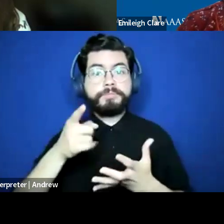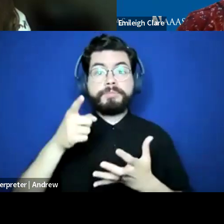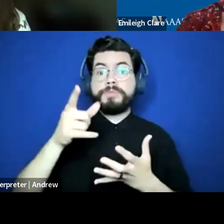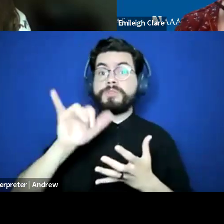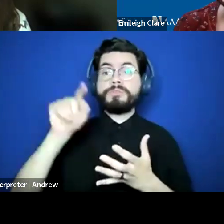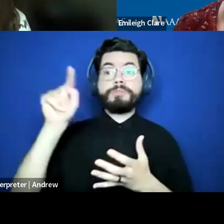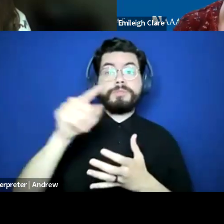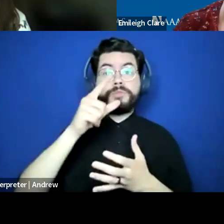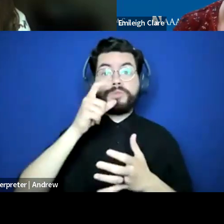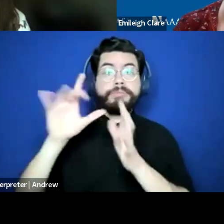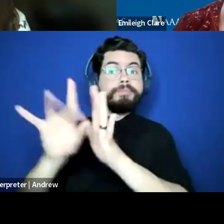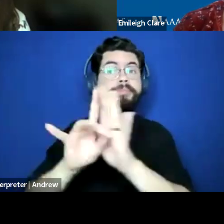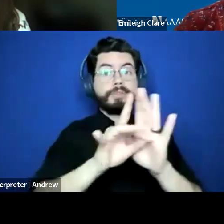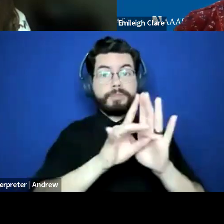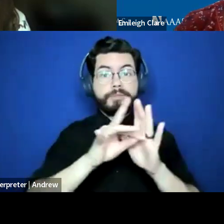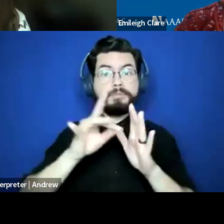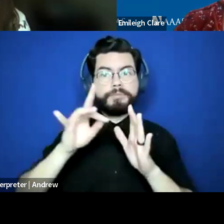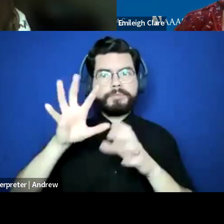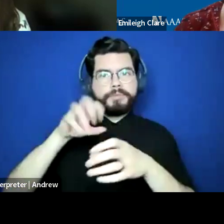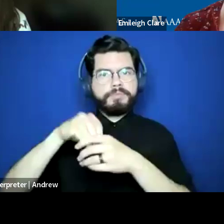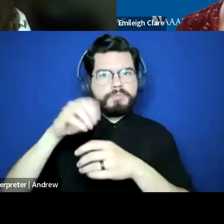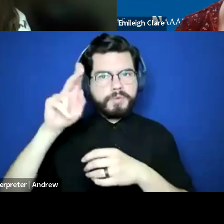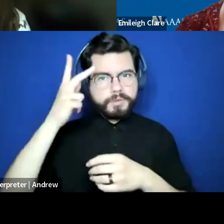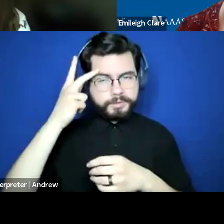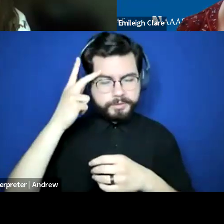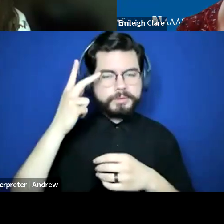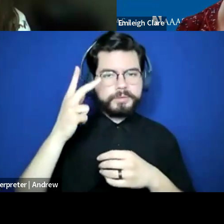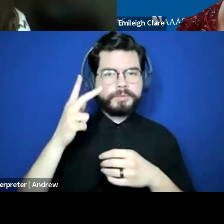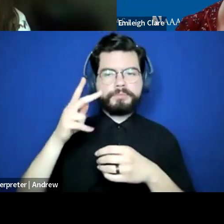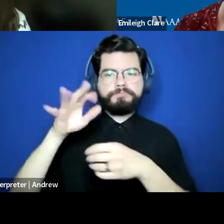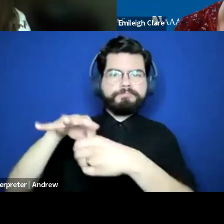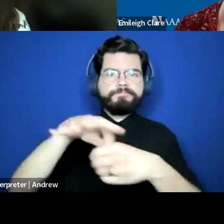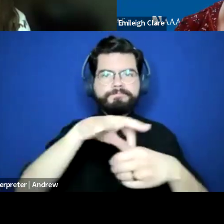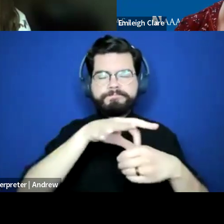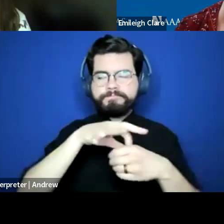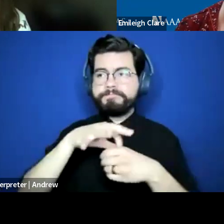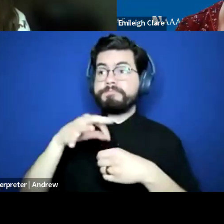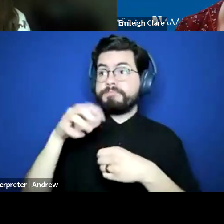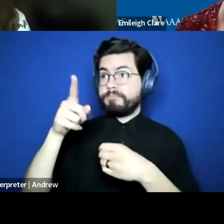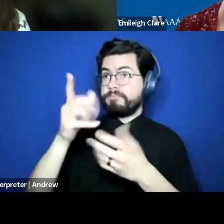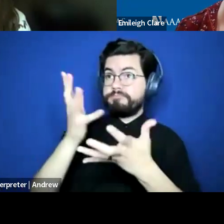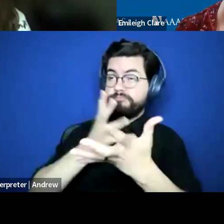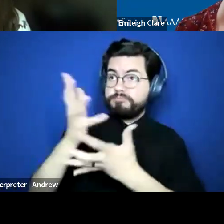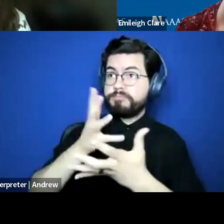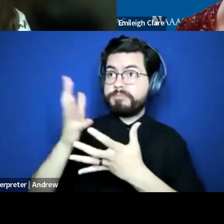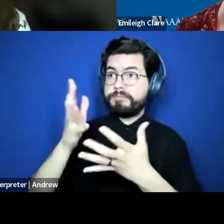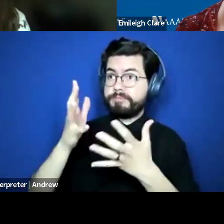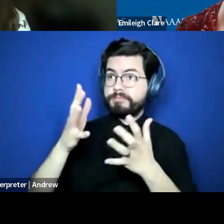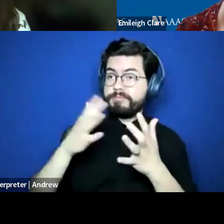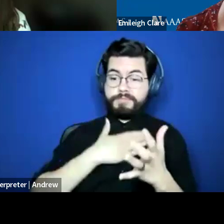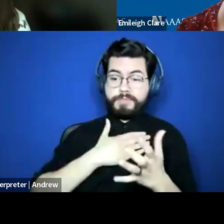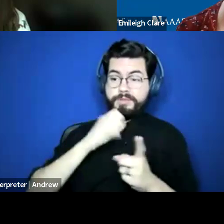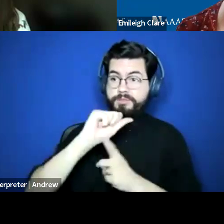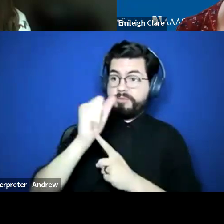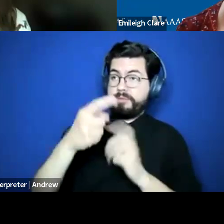what that's all about. It culminates with like a Hill Day. So I think that's a really valuable experience that AAAS does every year. And